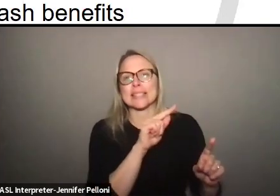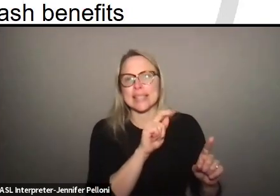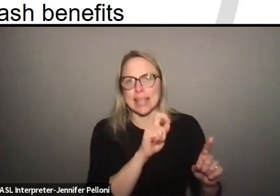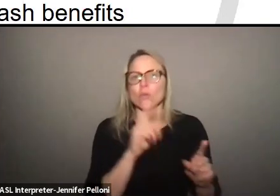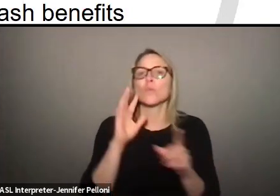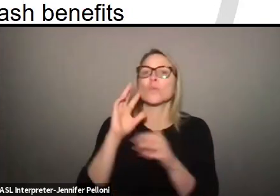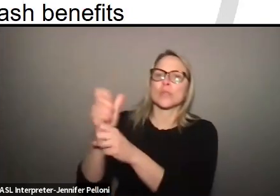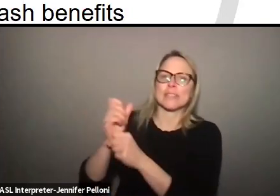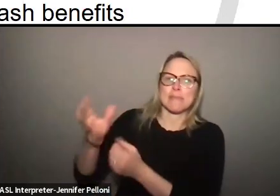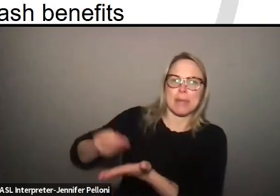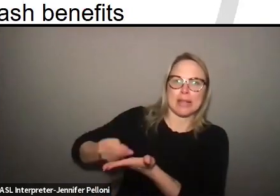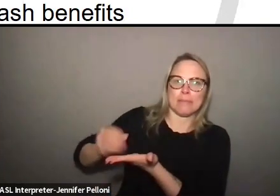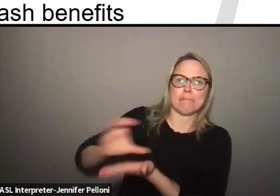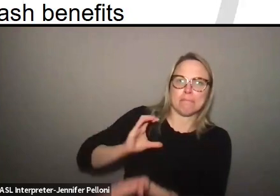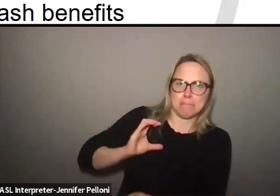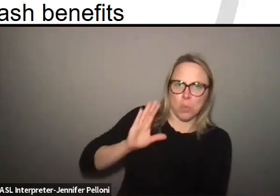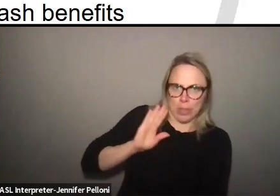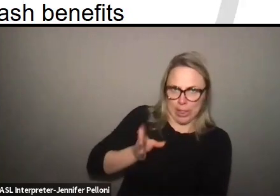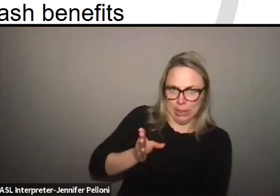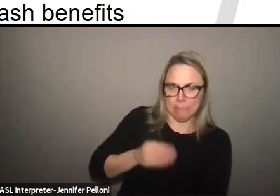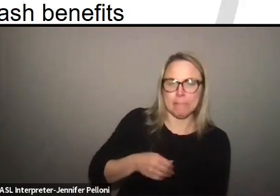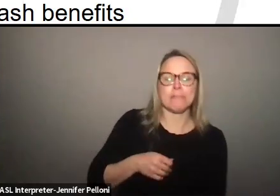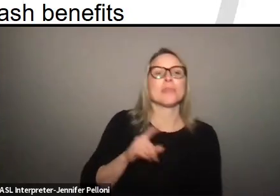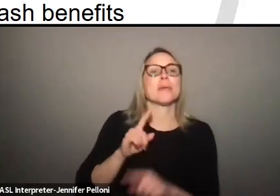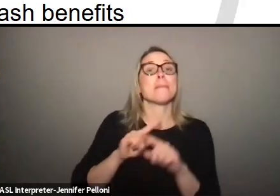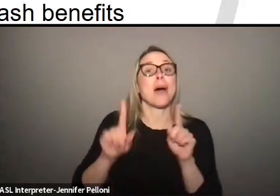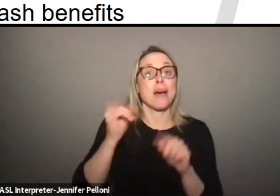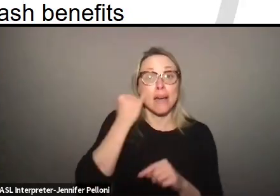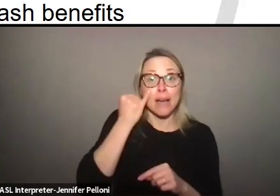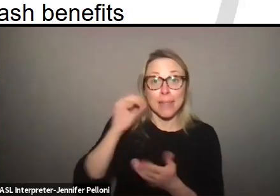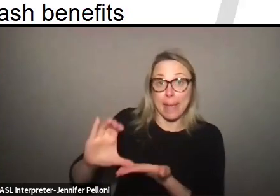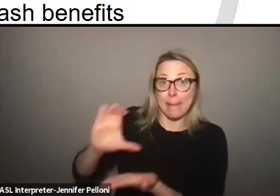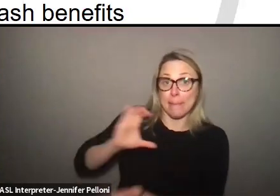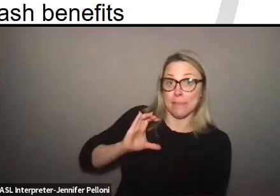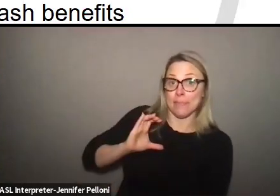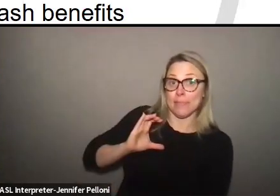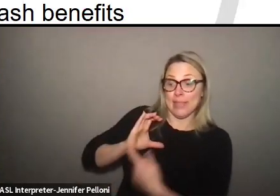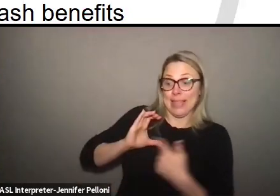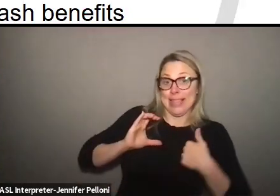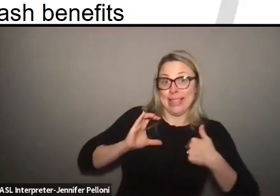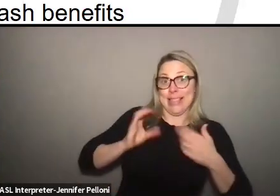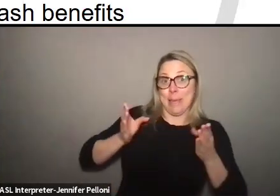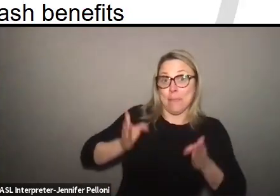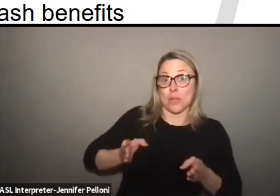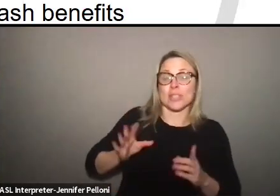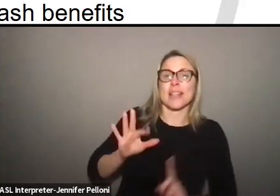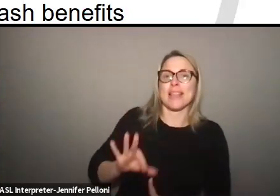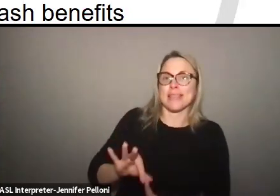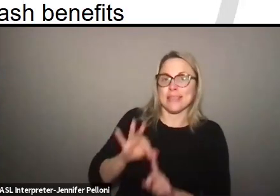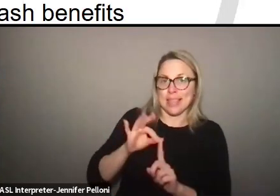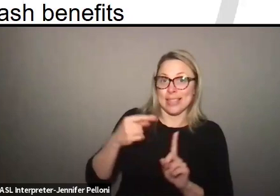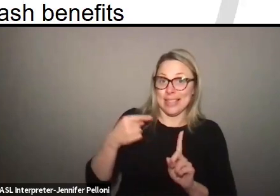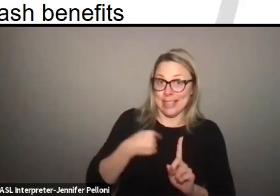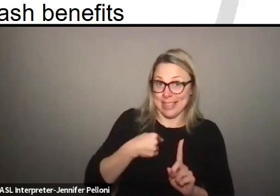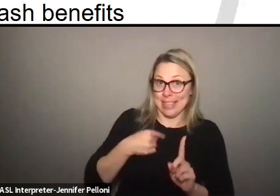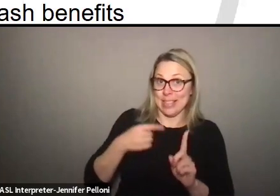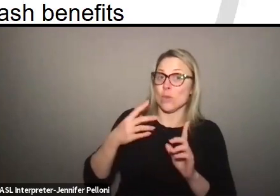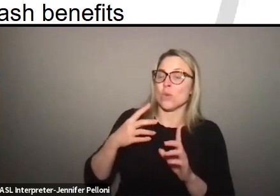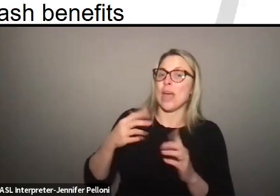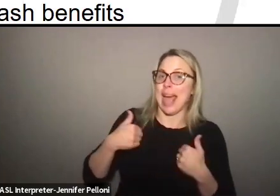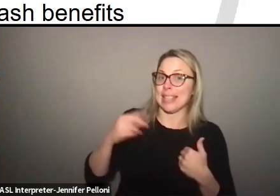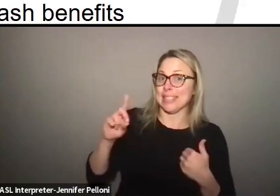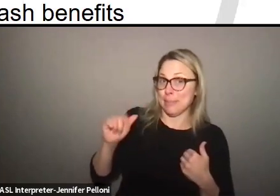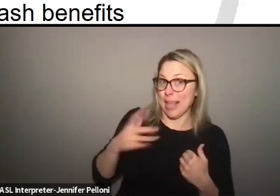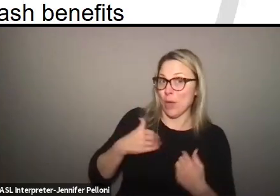estate. However, when they get that money, that person, unless they have a disability